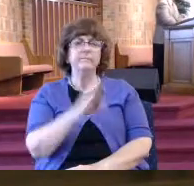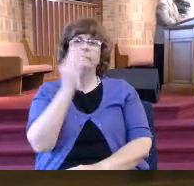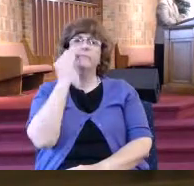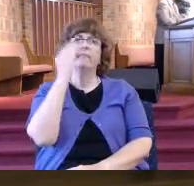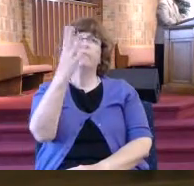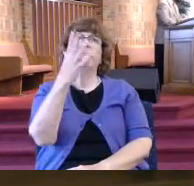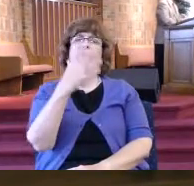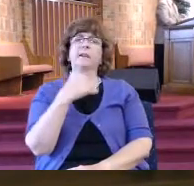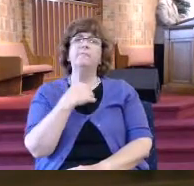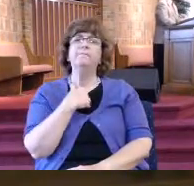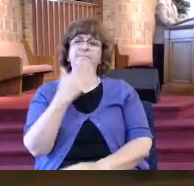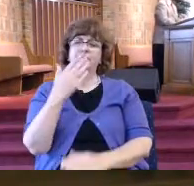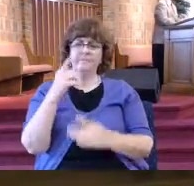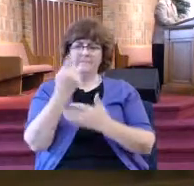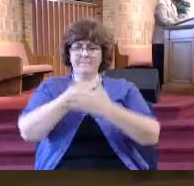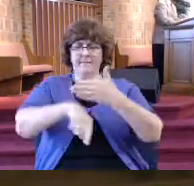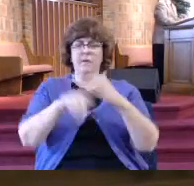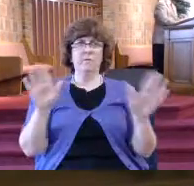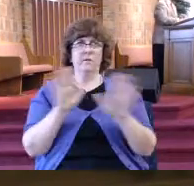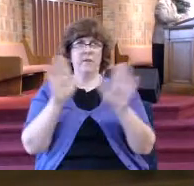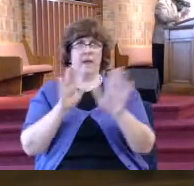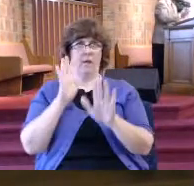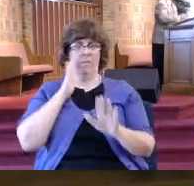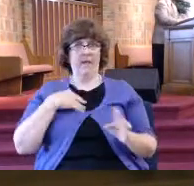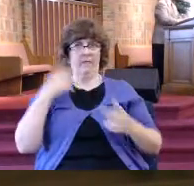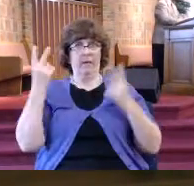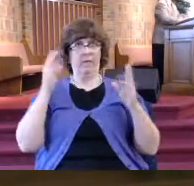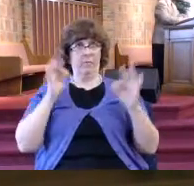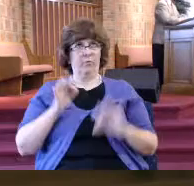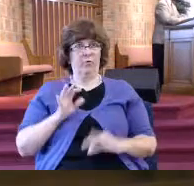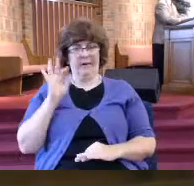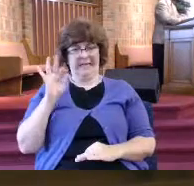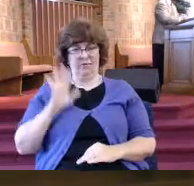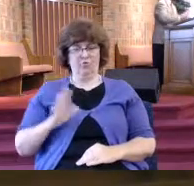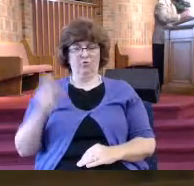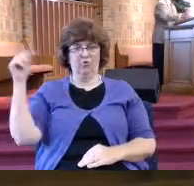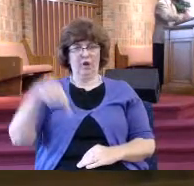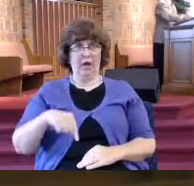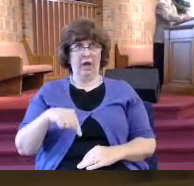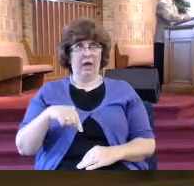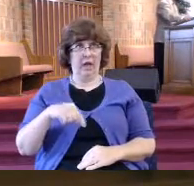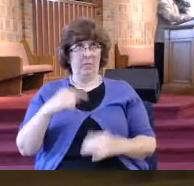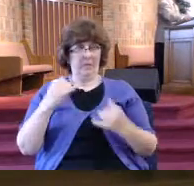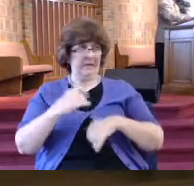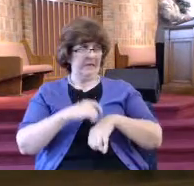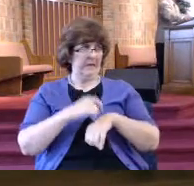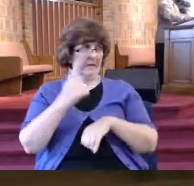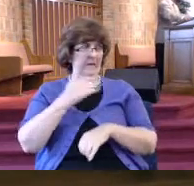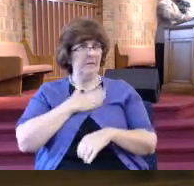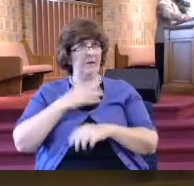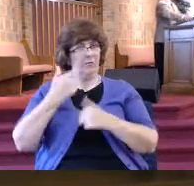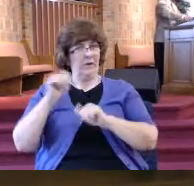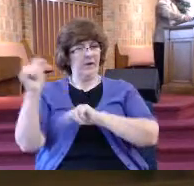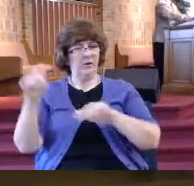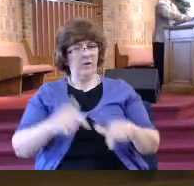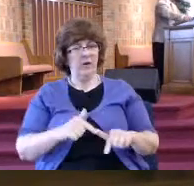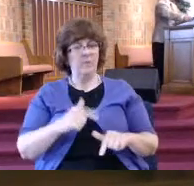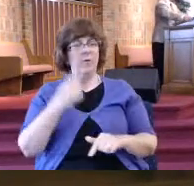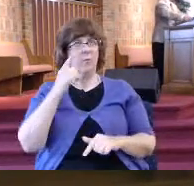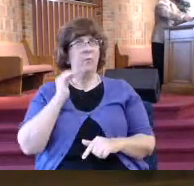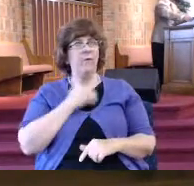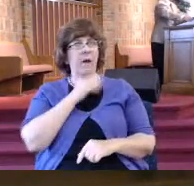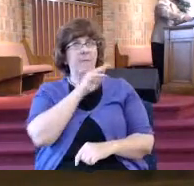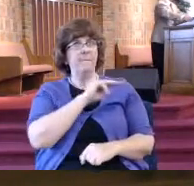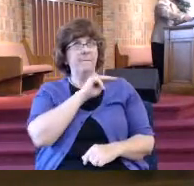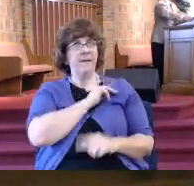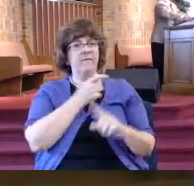go ahead and announce ahead that we'll have a guest speaker here at this hour. And please try to be here and attend. One of our Caribbean